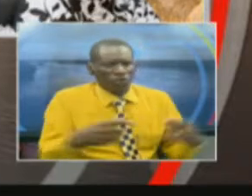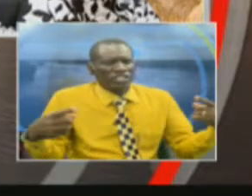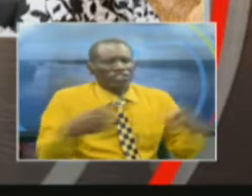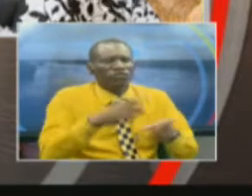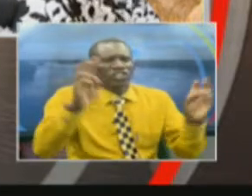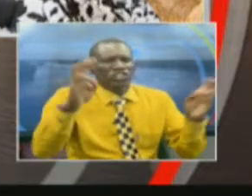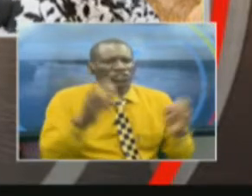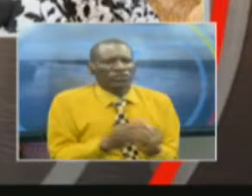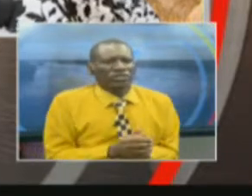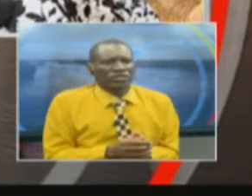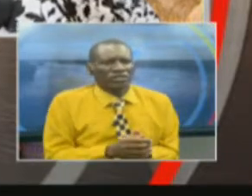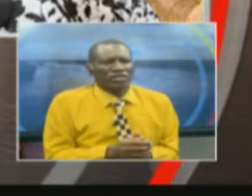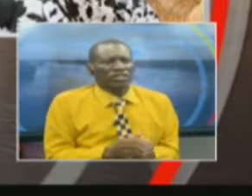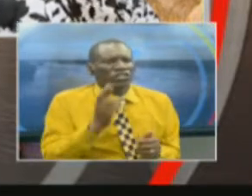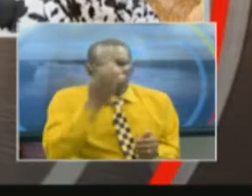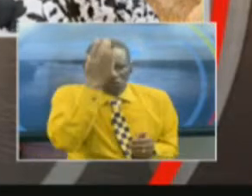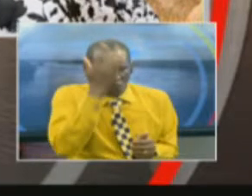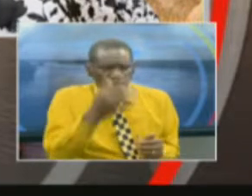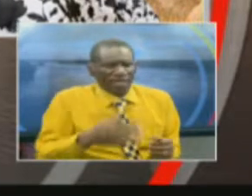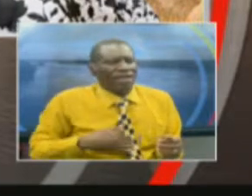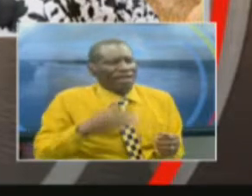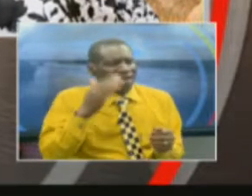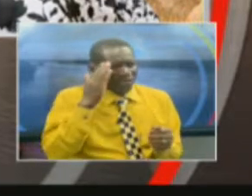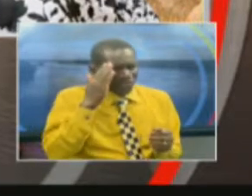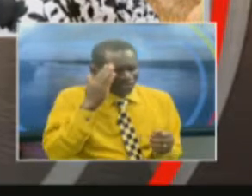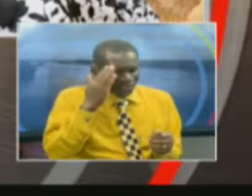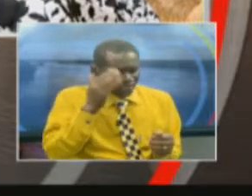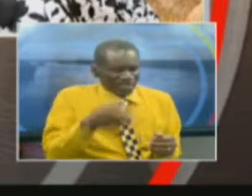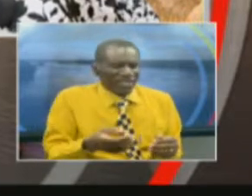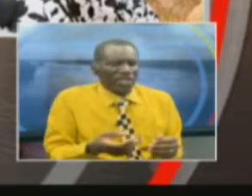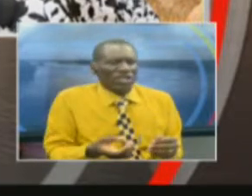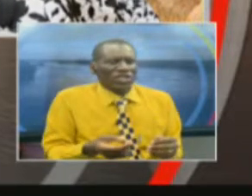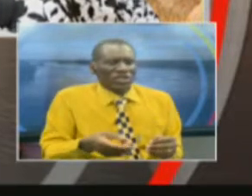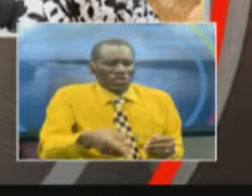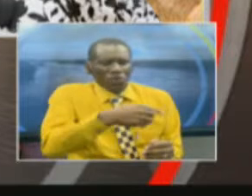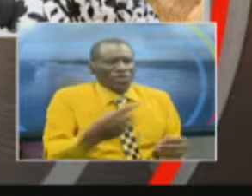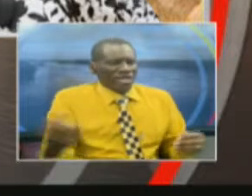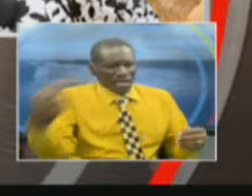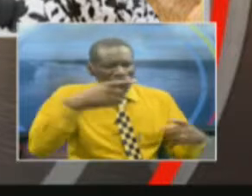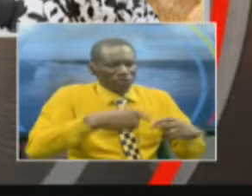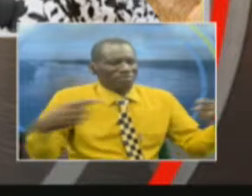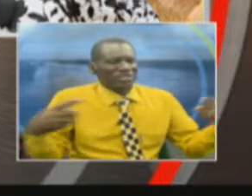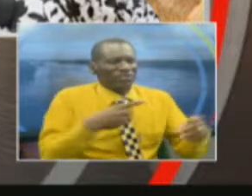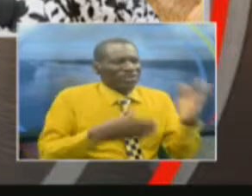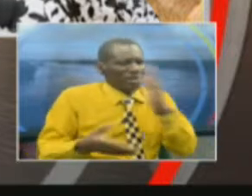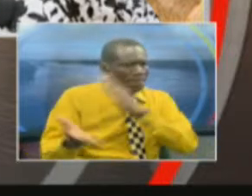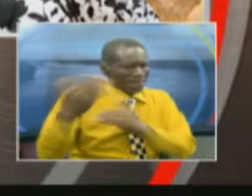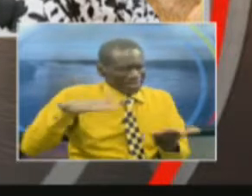matters. Because I think we really come from very different background.